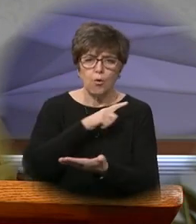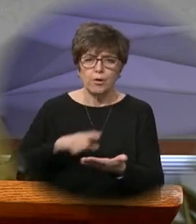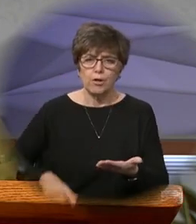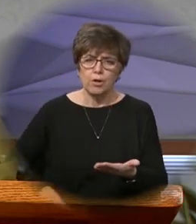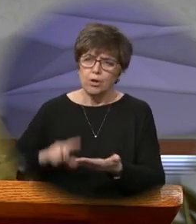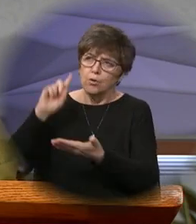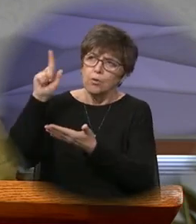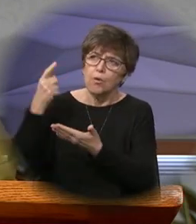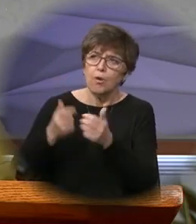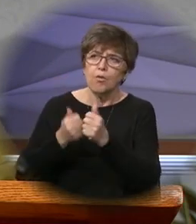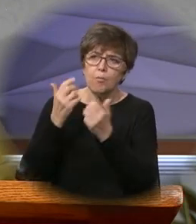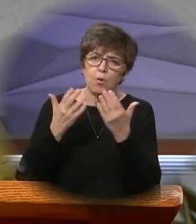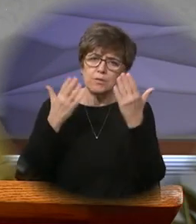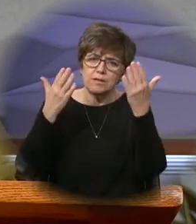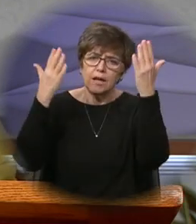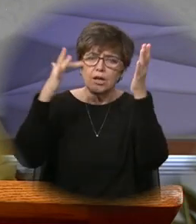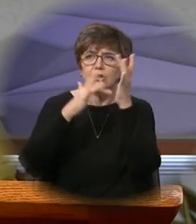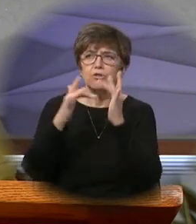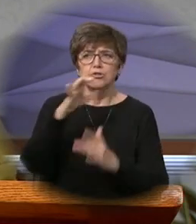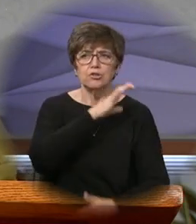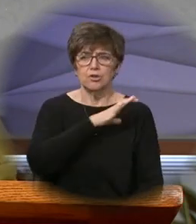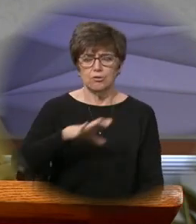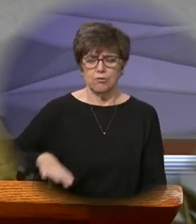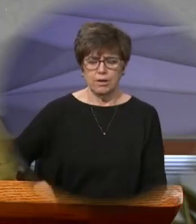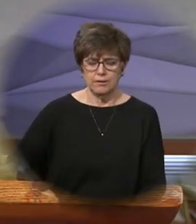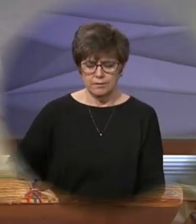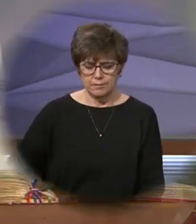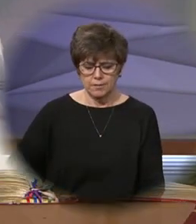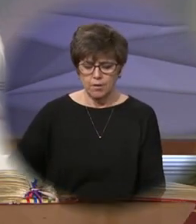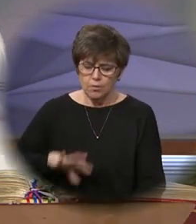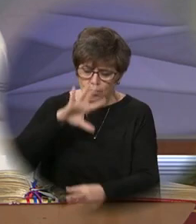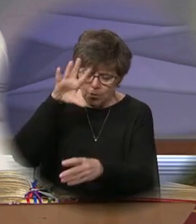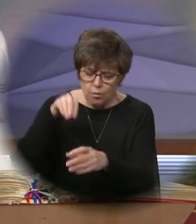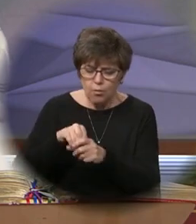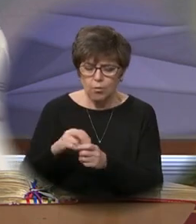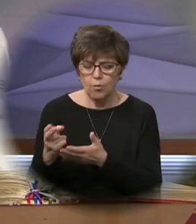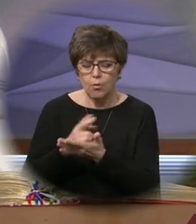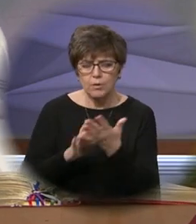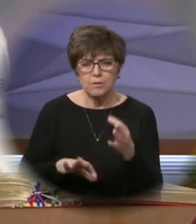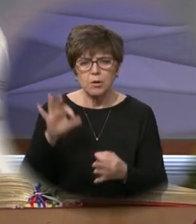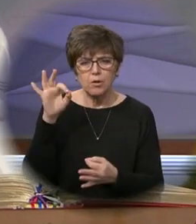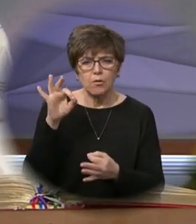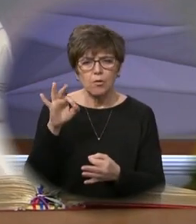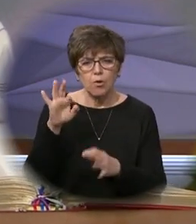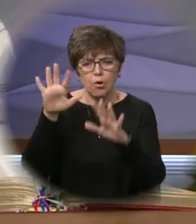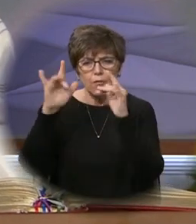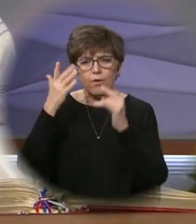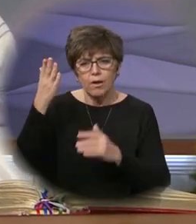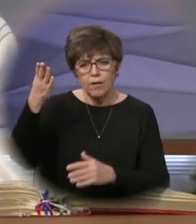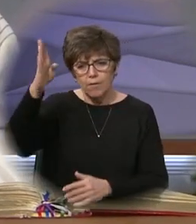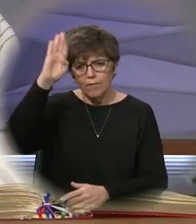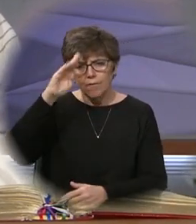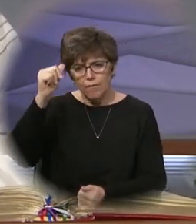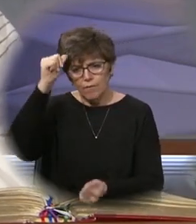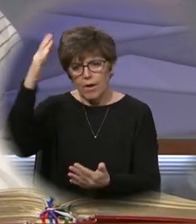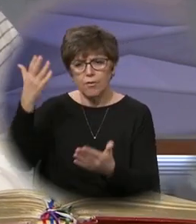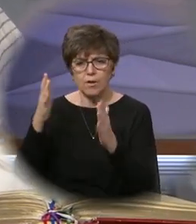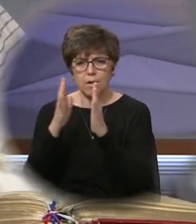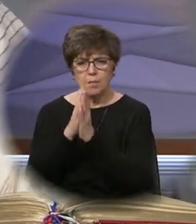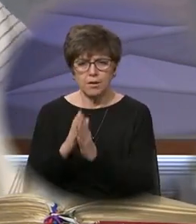the Lord, you alone are the Most High, Jesus Christ, with the Holy Spirit, in the glory of God the